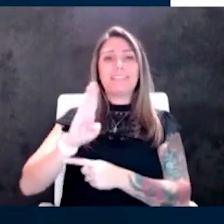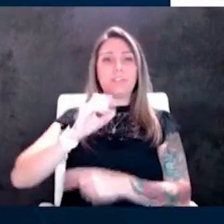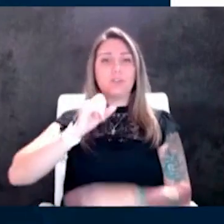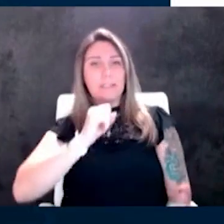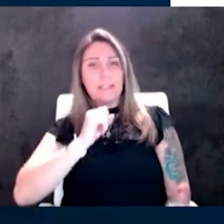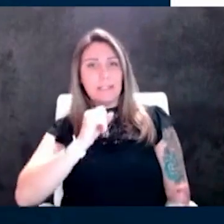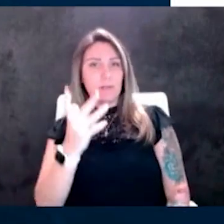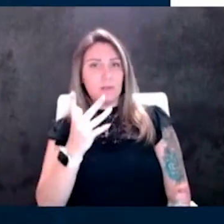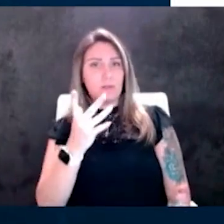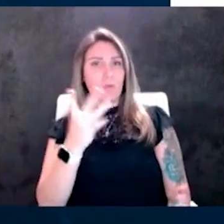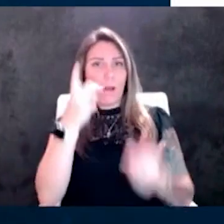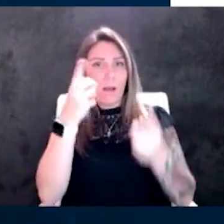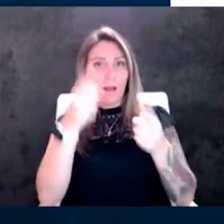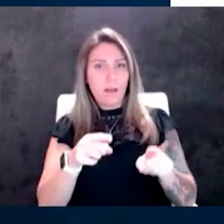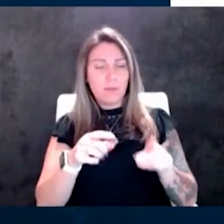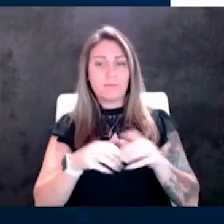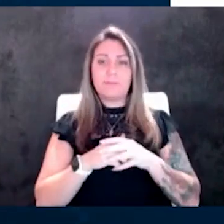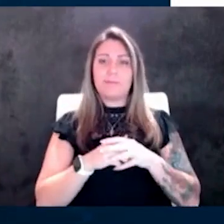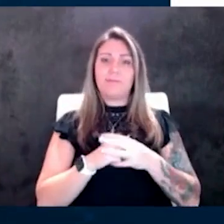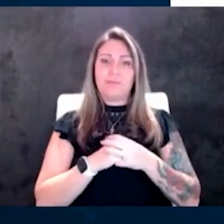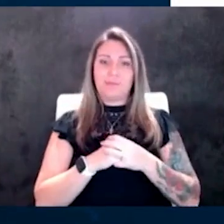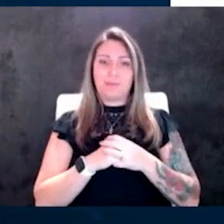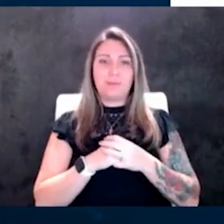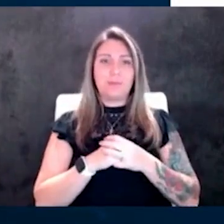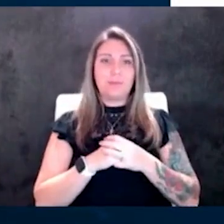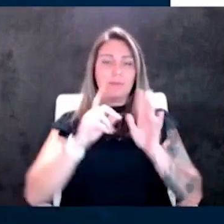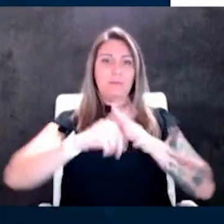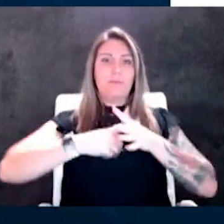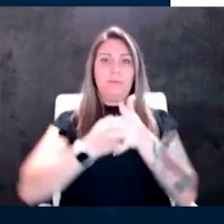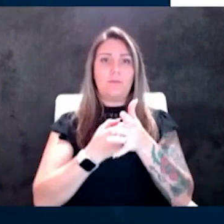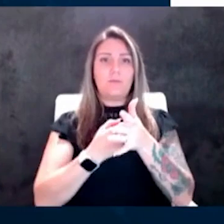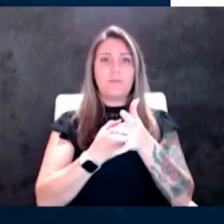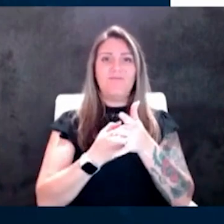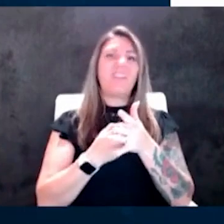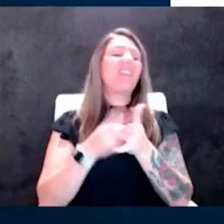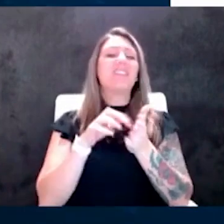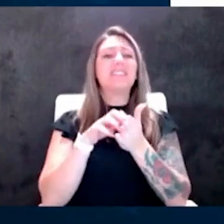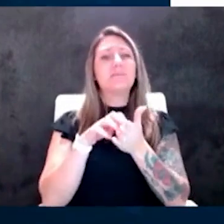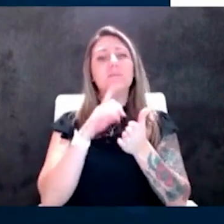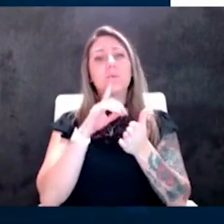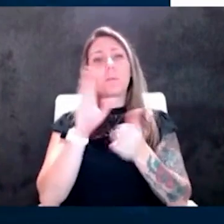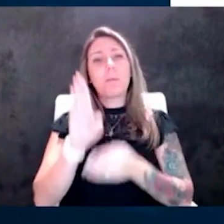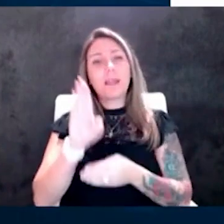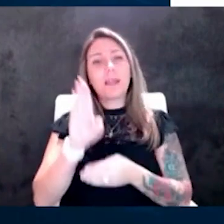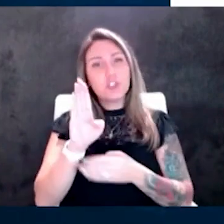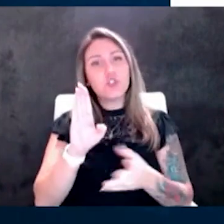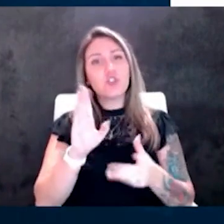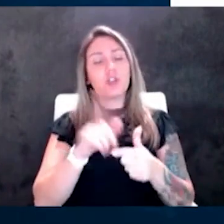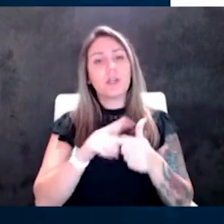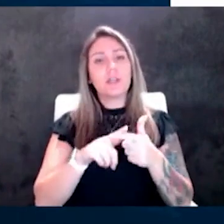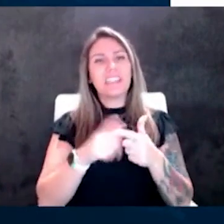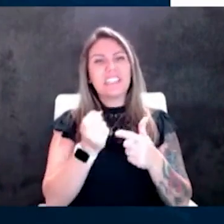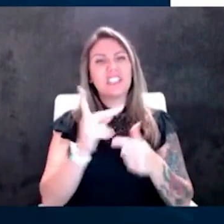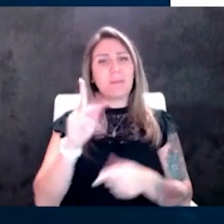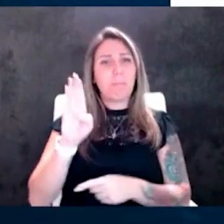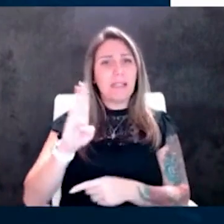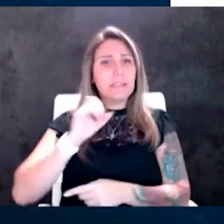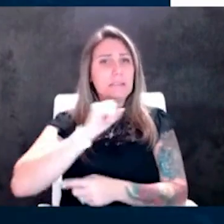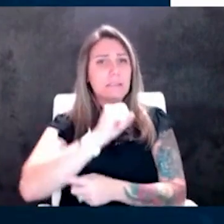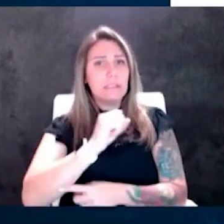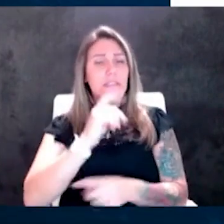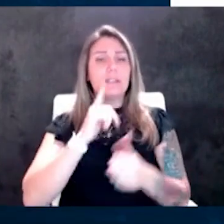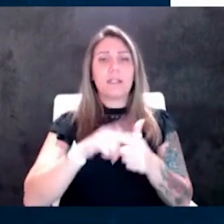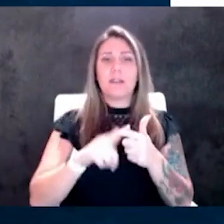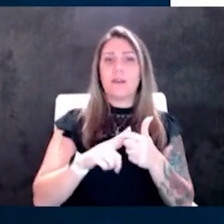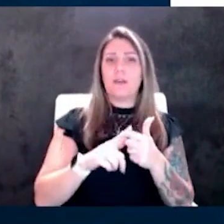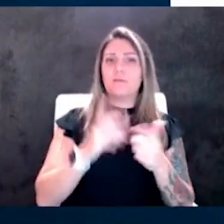is you start to kill the susceptible bacteria, but there are some resistant bacteria. And unfortunately, if you see in that